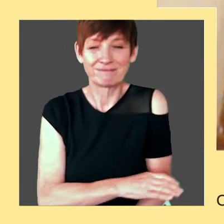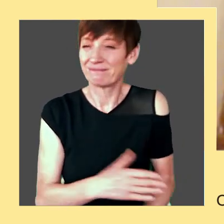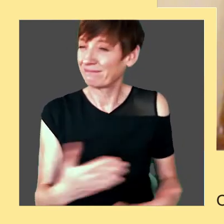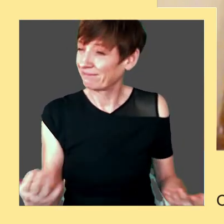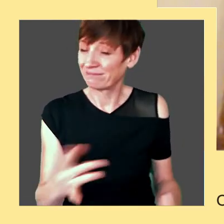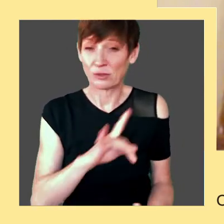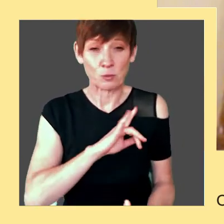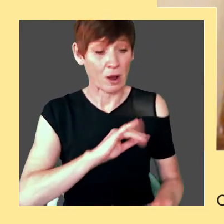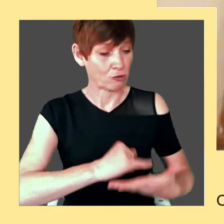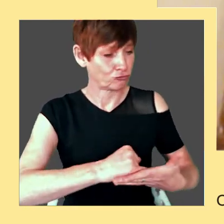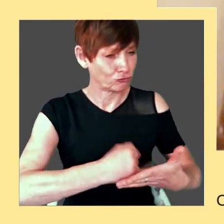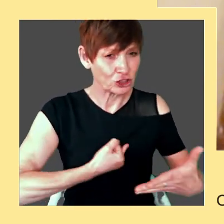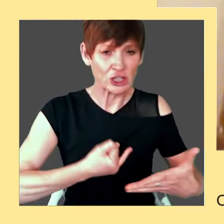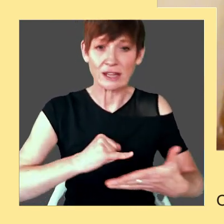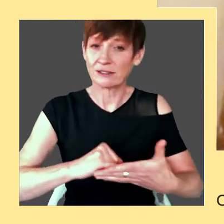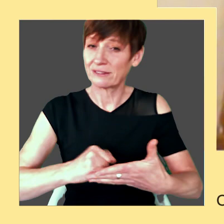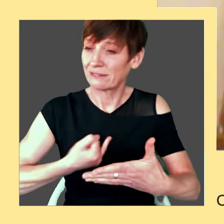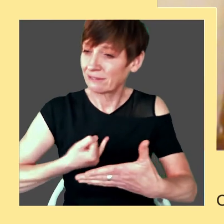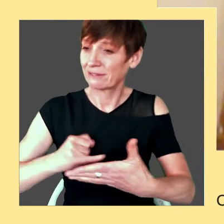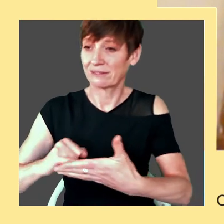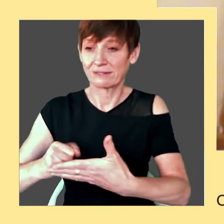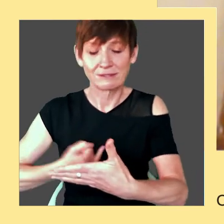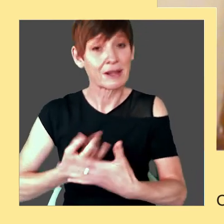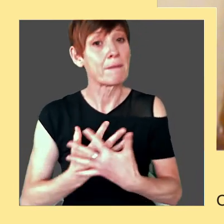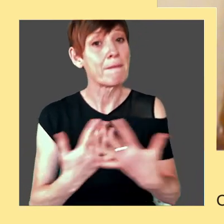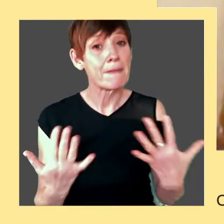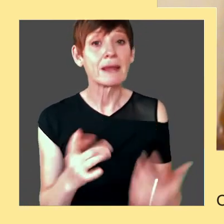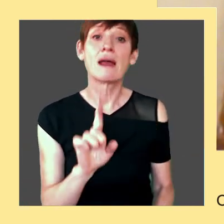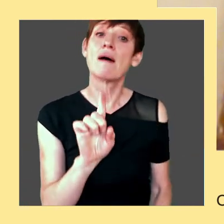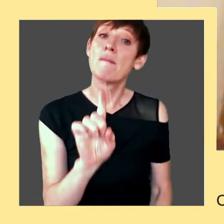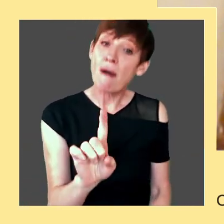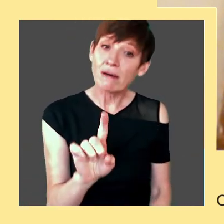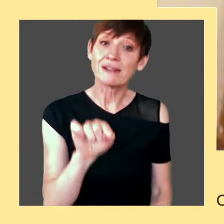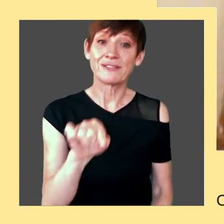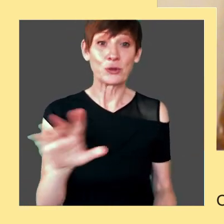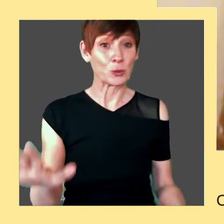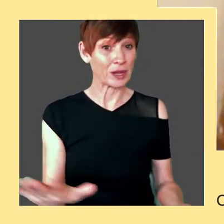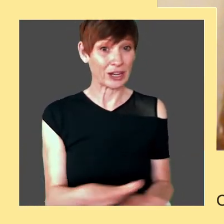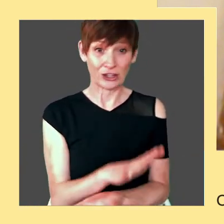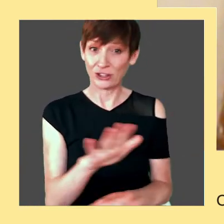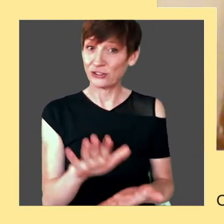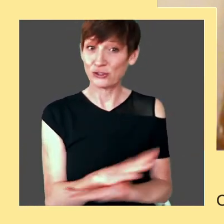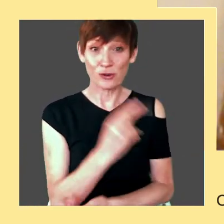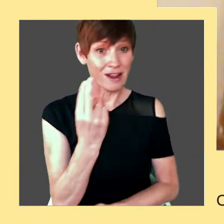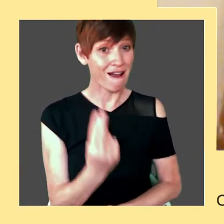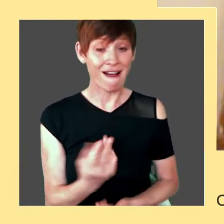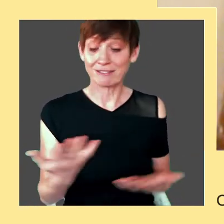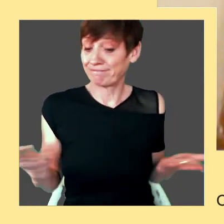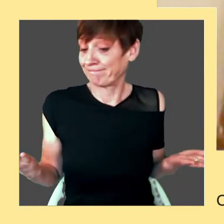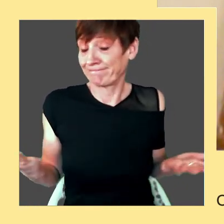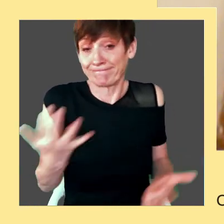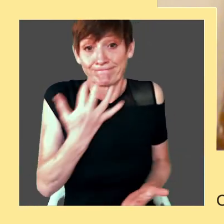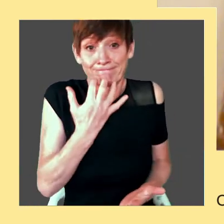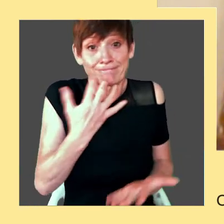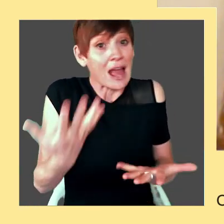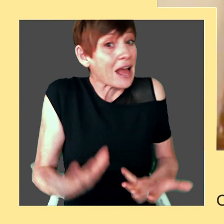many hardship. But if you enjoy from art, you will accept all of these things